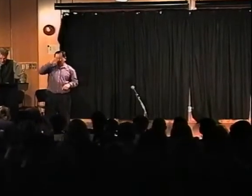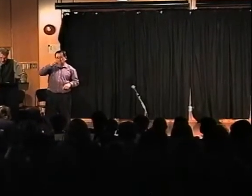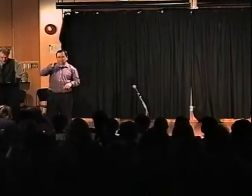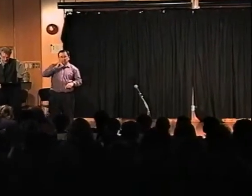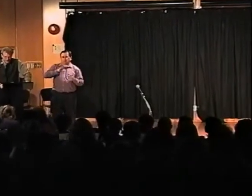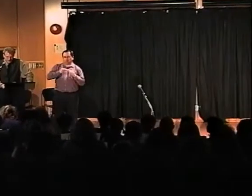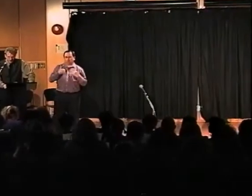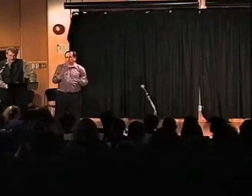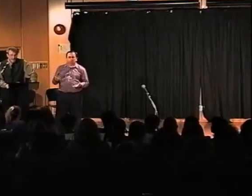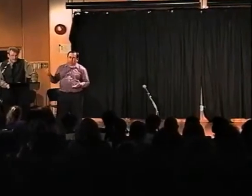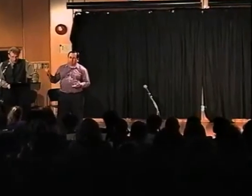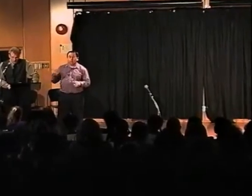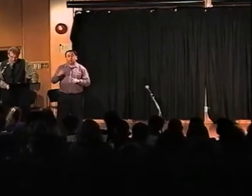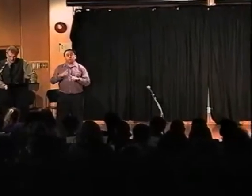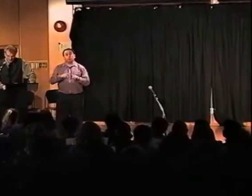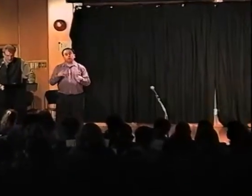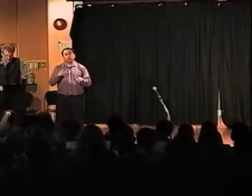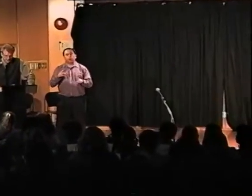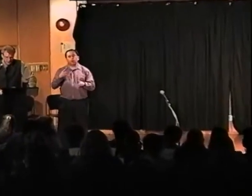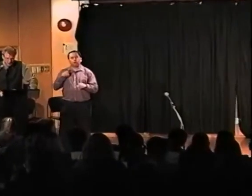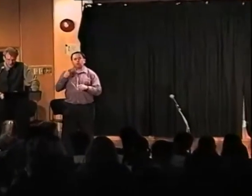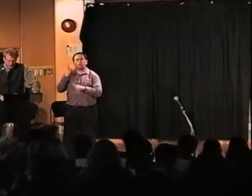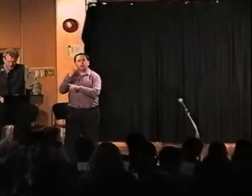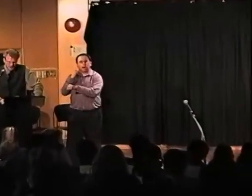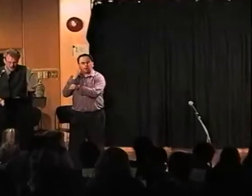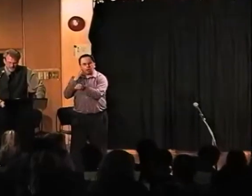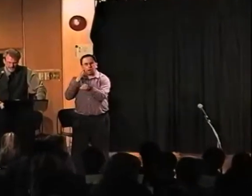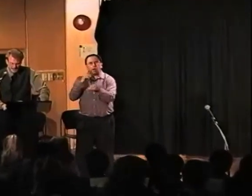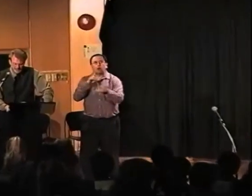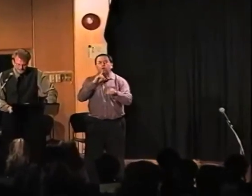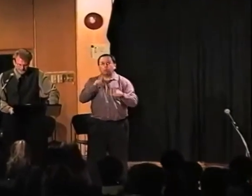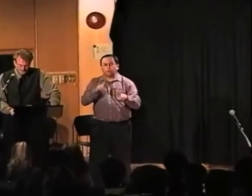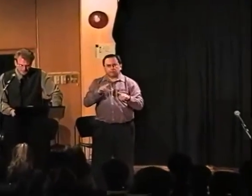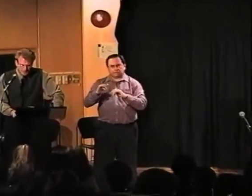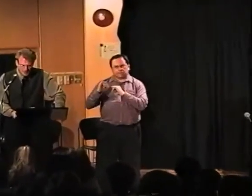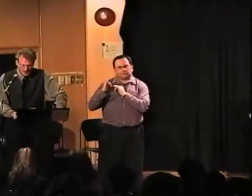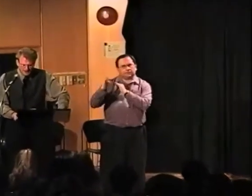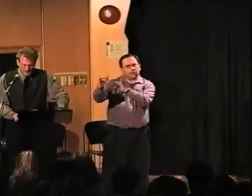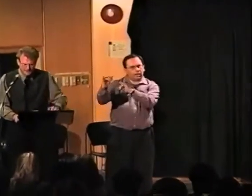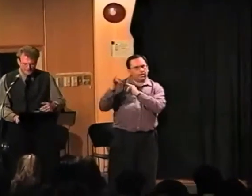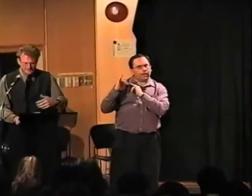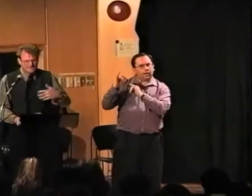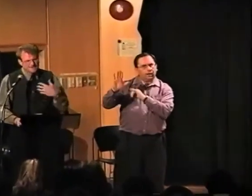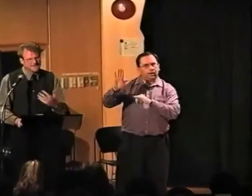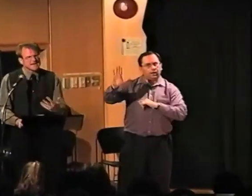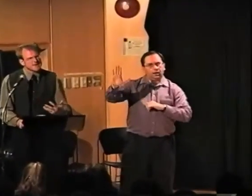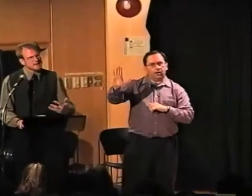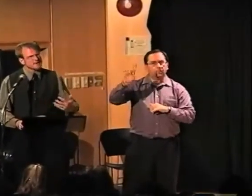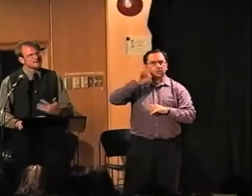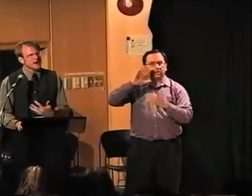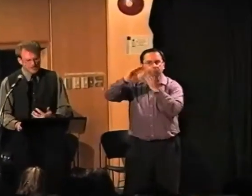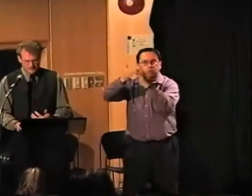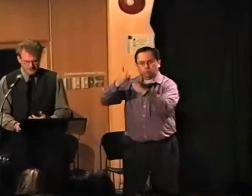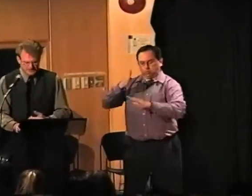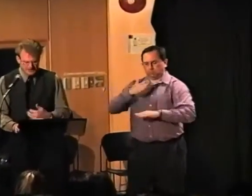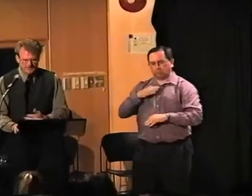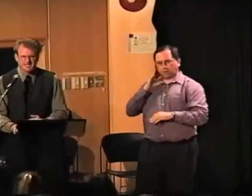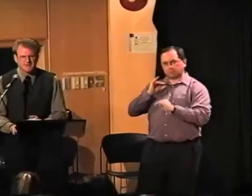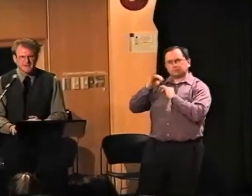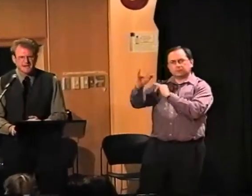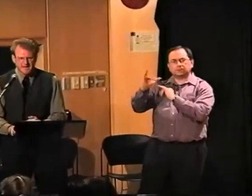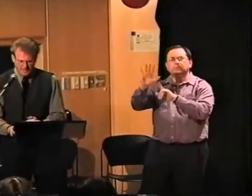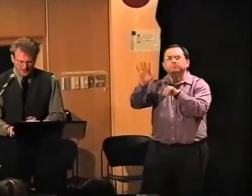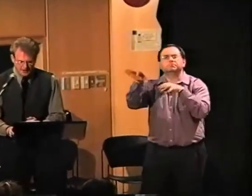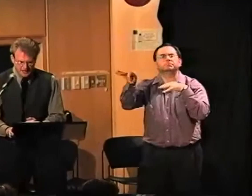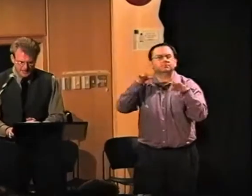area. However, in my own anecdotal experience, I've been struck by the commonality of the deaf community with my own experiences. Let me